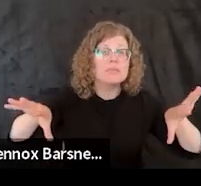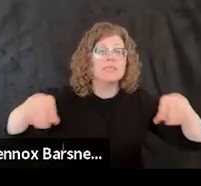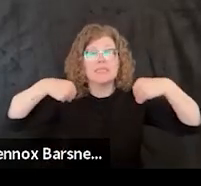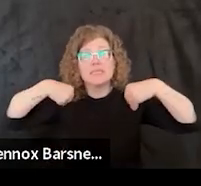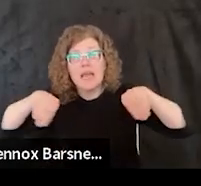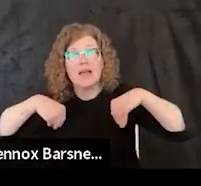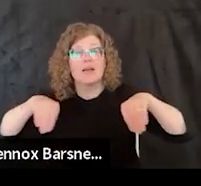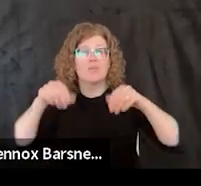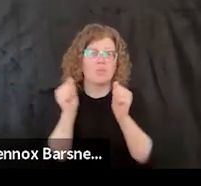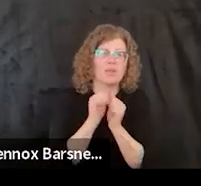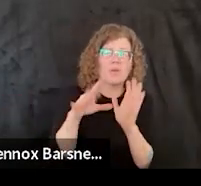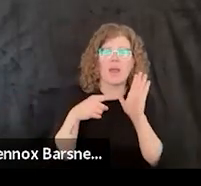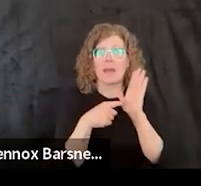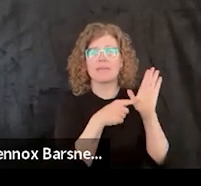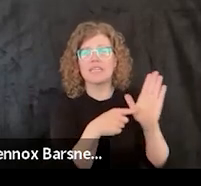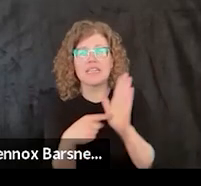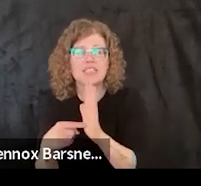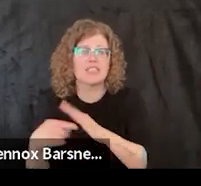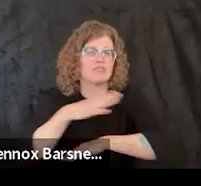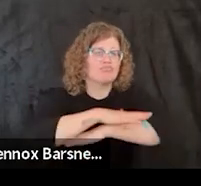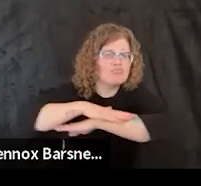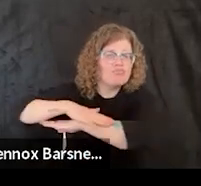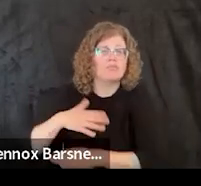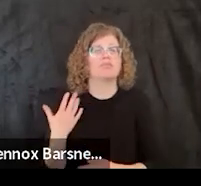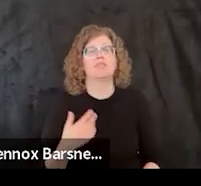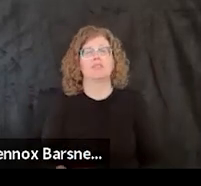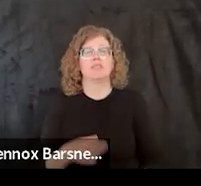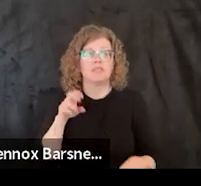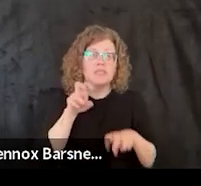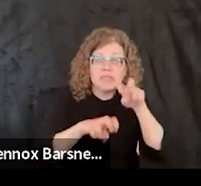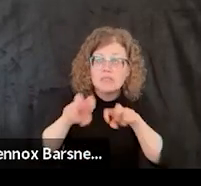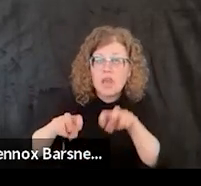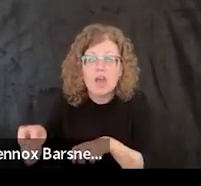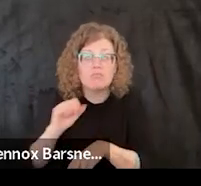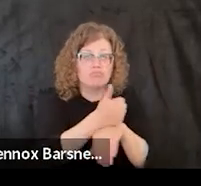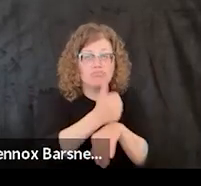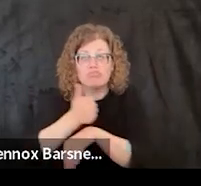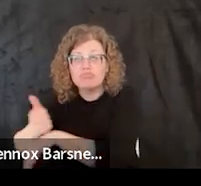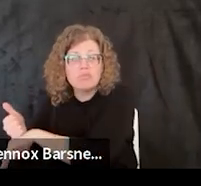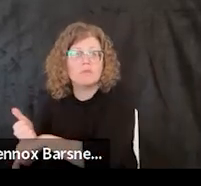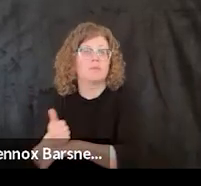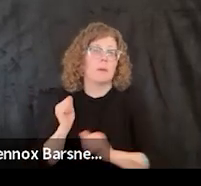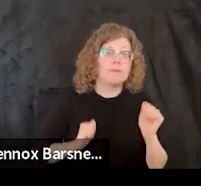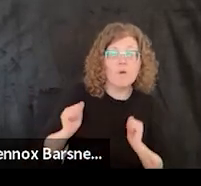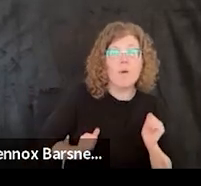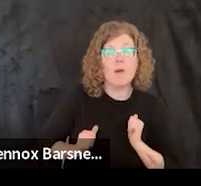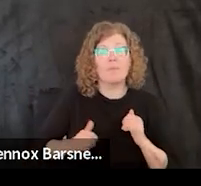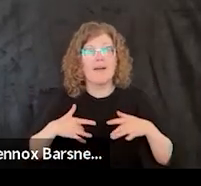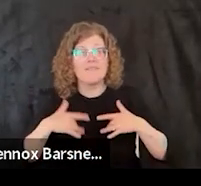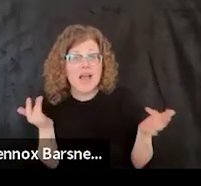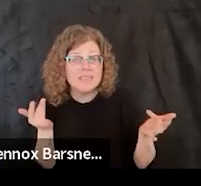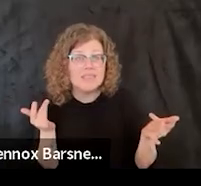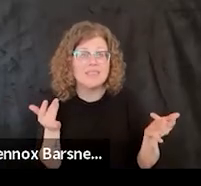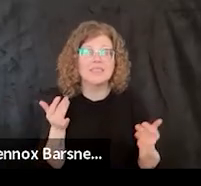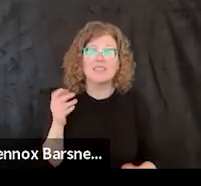exhibitions, installations, events, presentations, performances, touring,